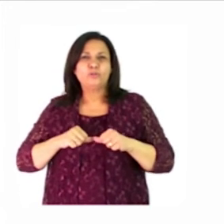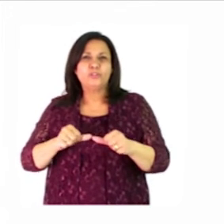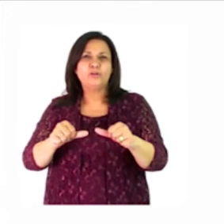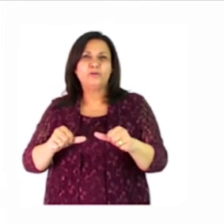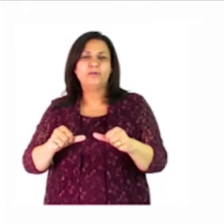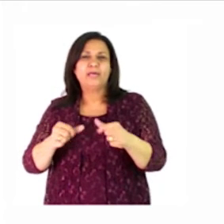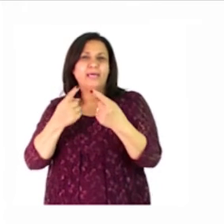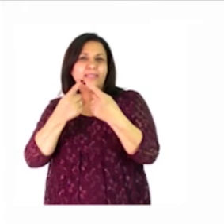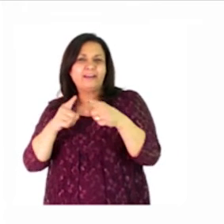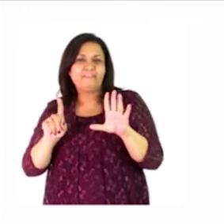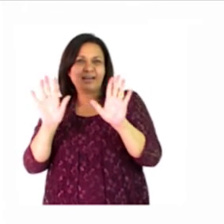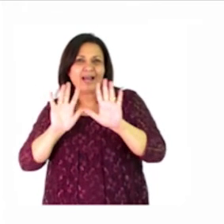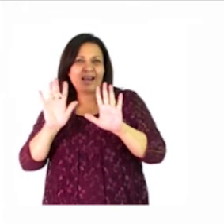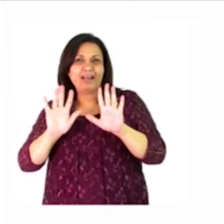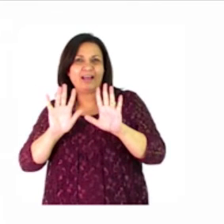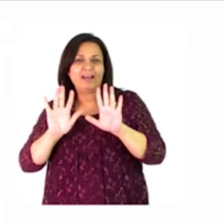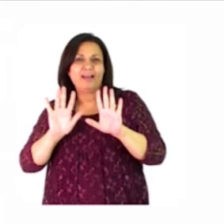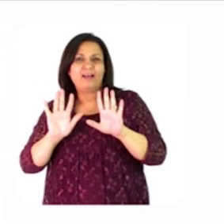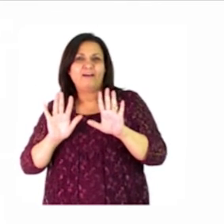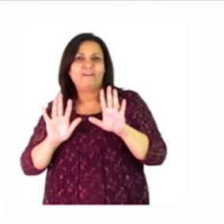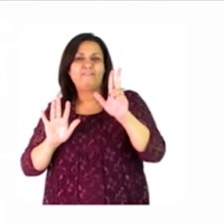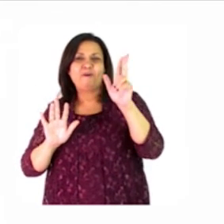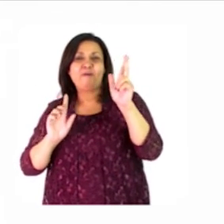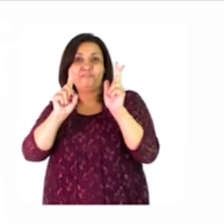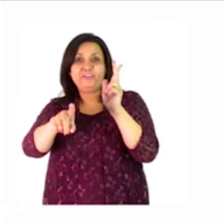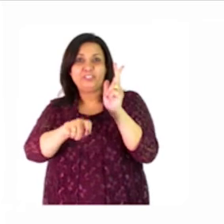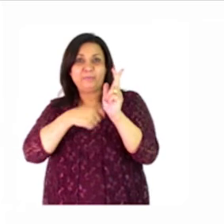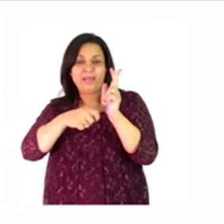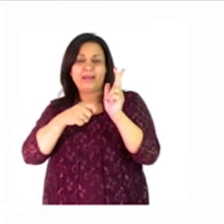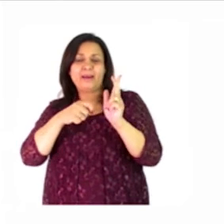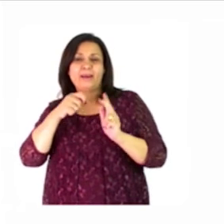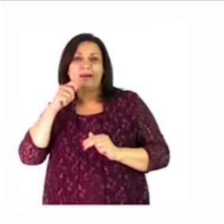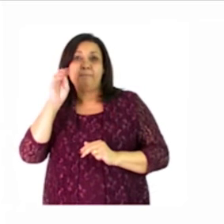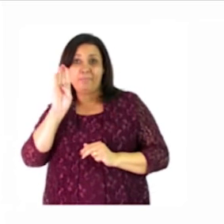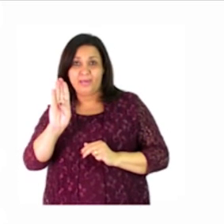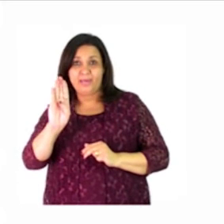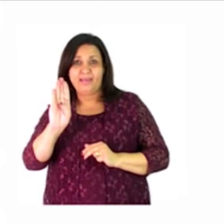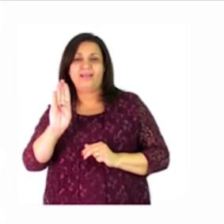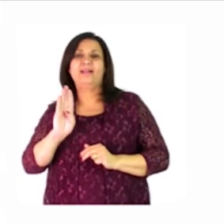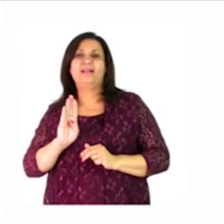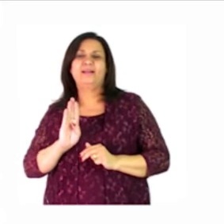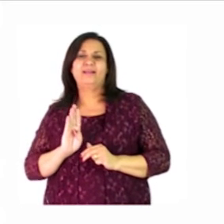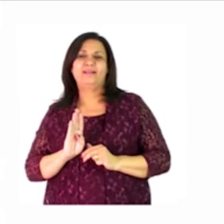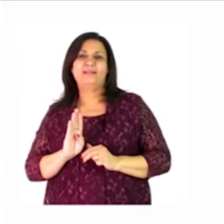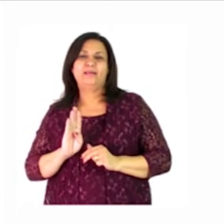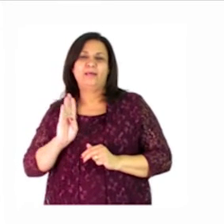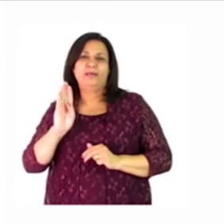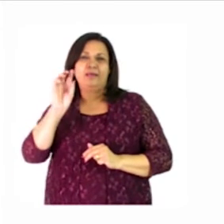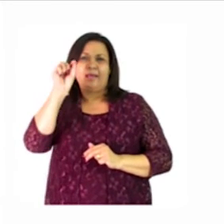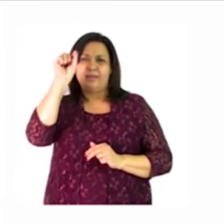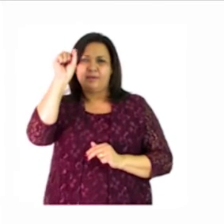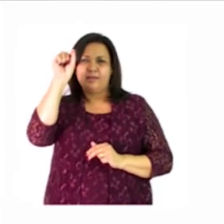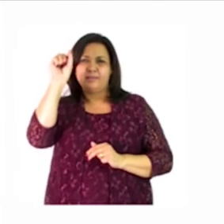color for fisherman Bobby with letter B on his chest. And trace from